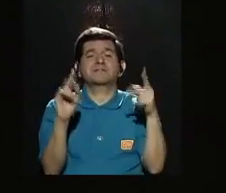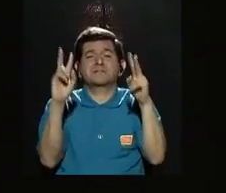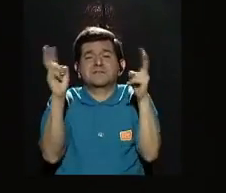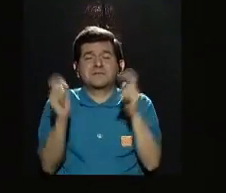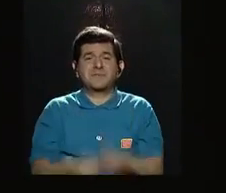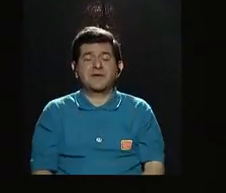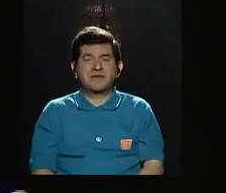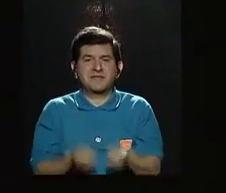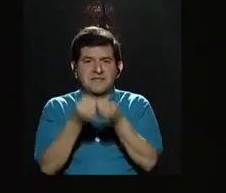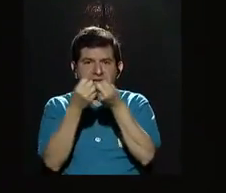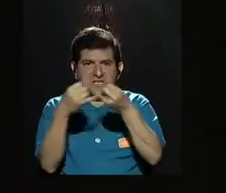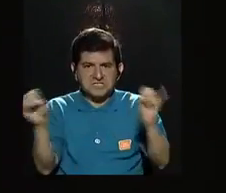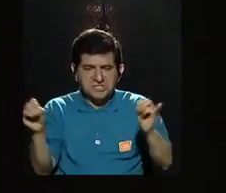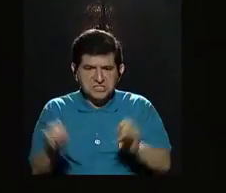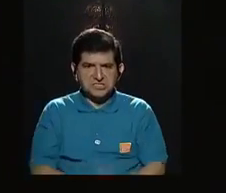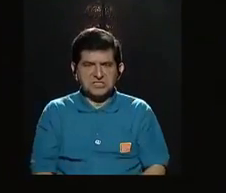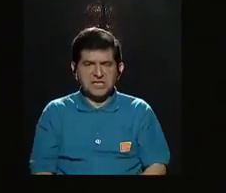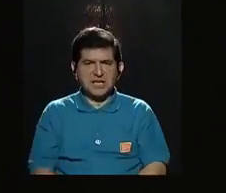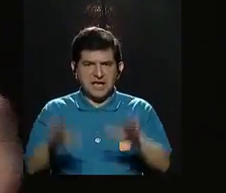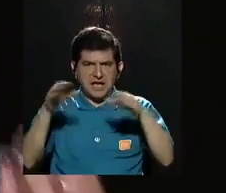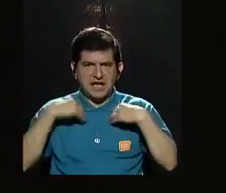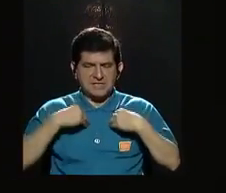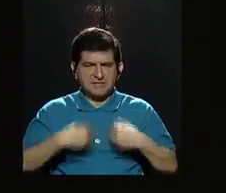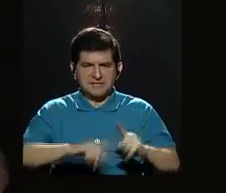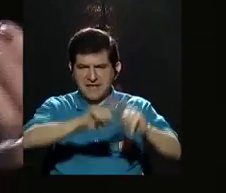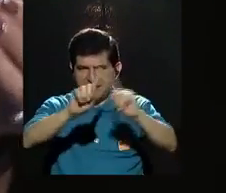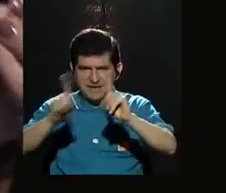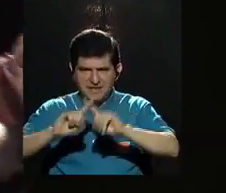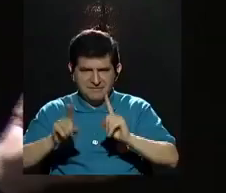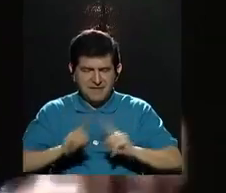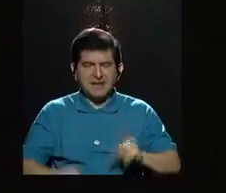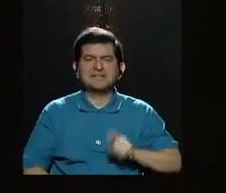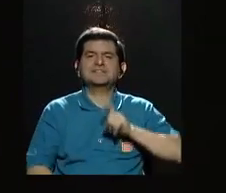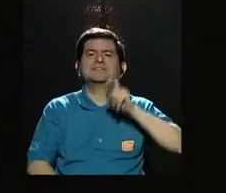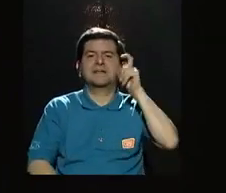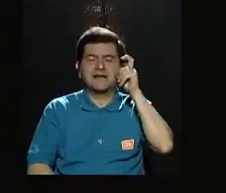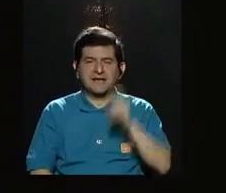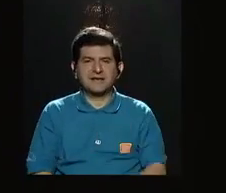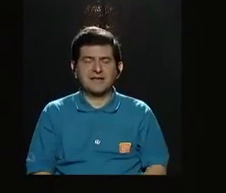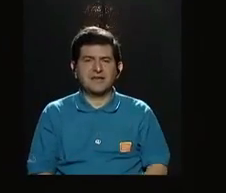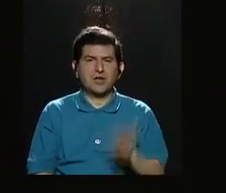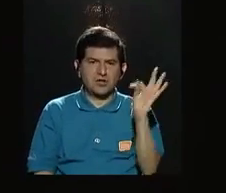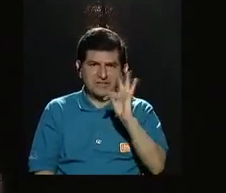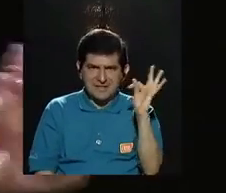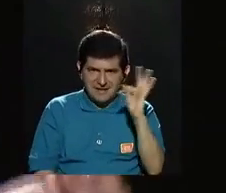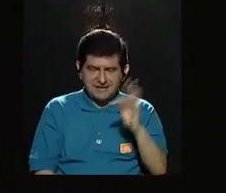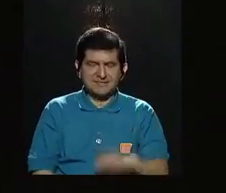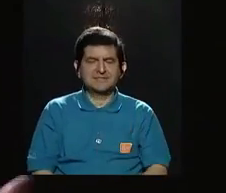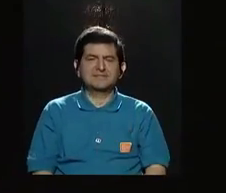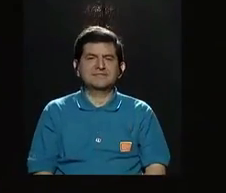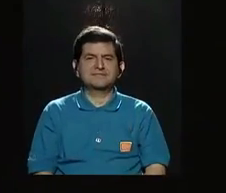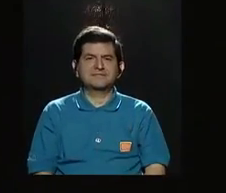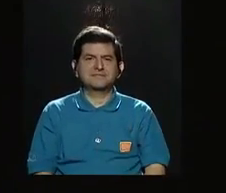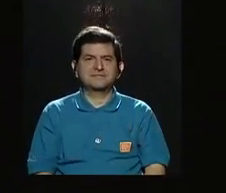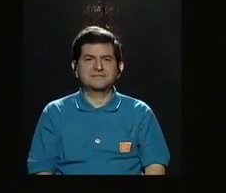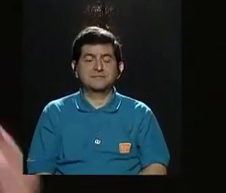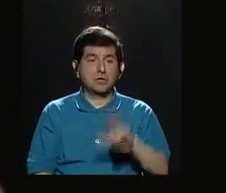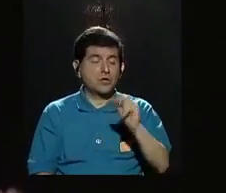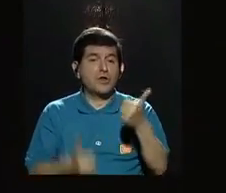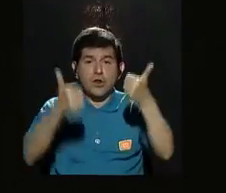the heterogeneity of gender, cisgender, transgender, gender fluid, gender nonconforming,